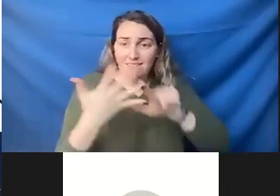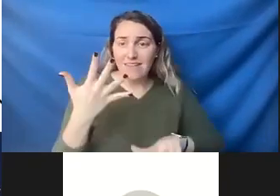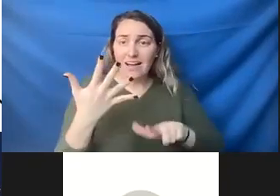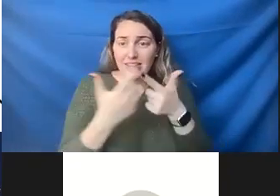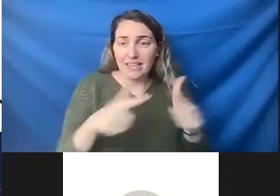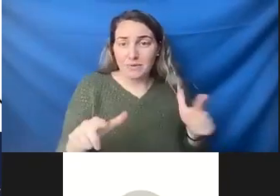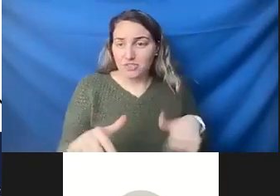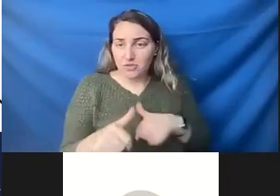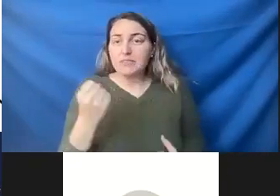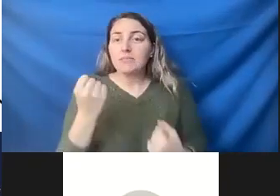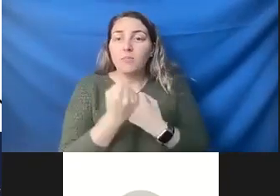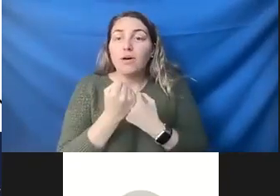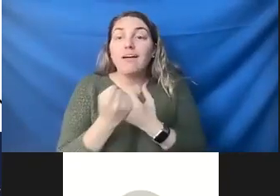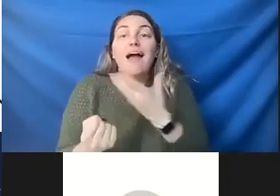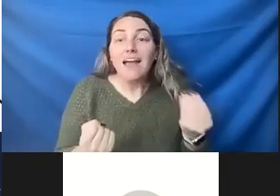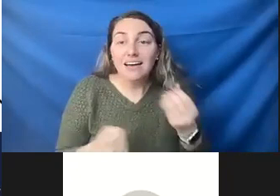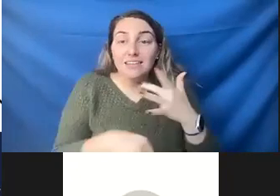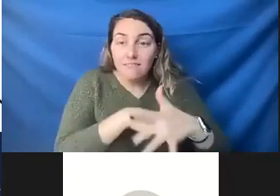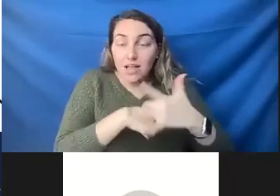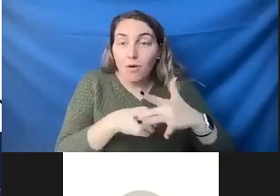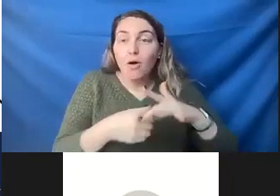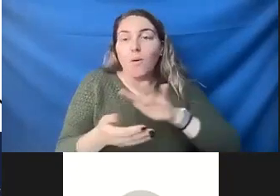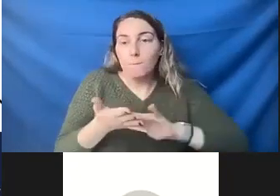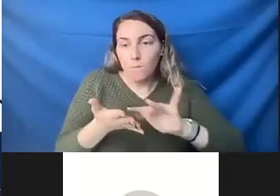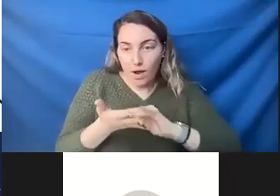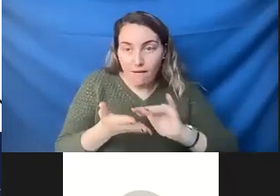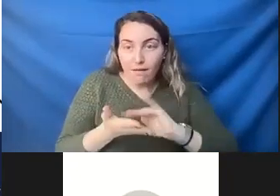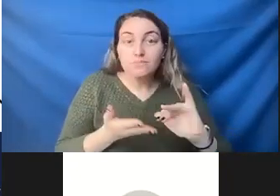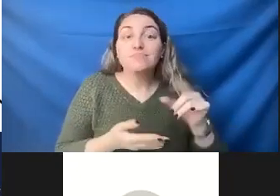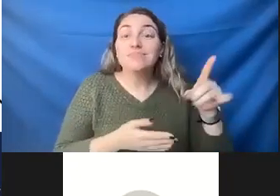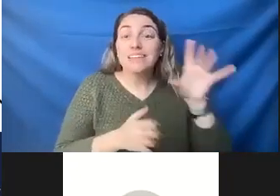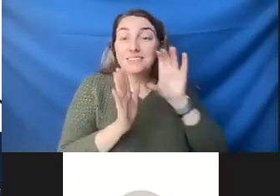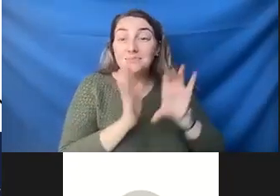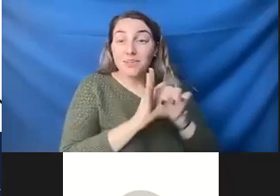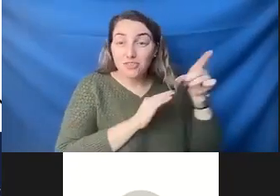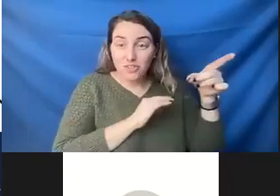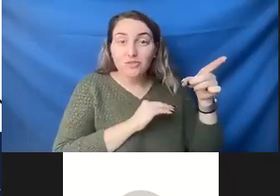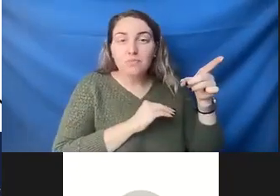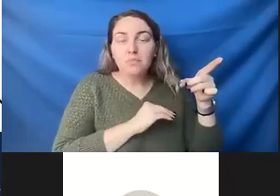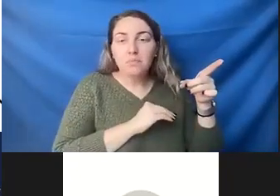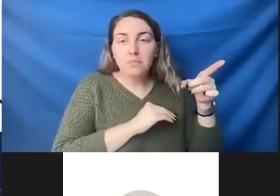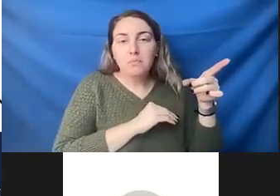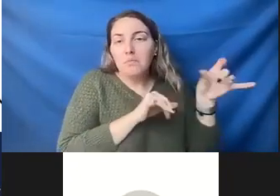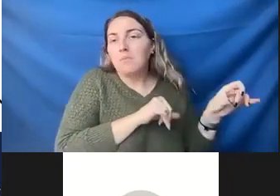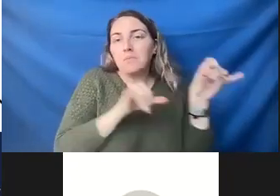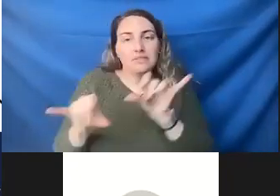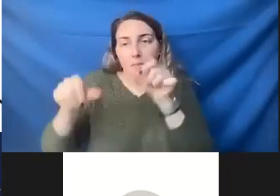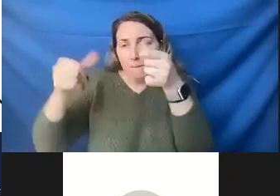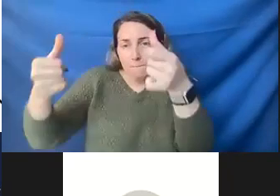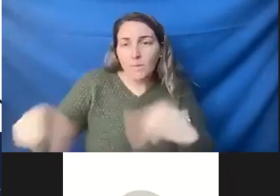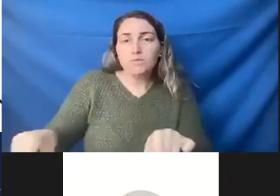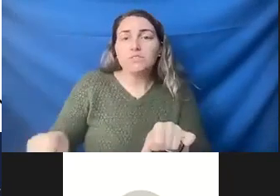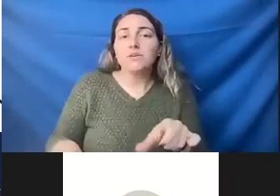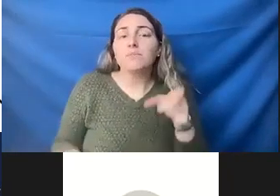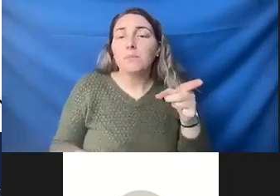and are also available in Braille. So the image on this slide is the visual of the flyer